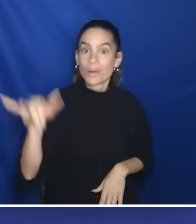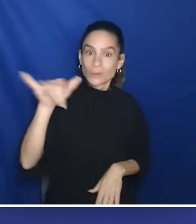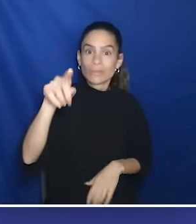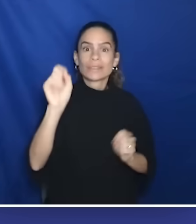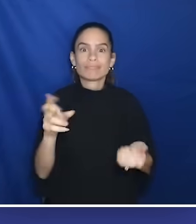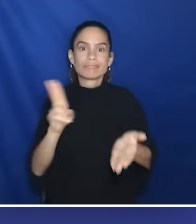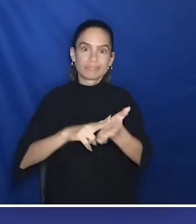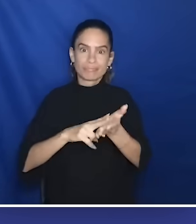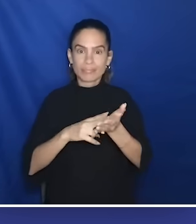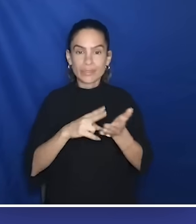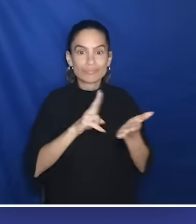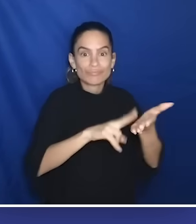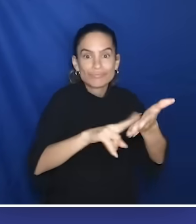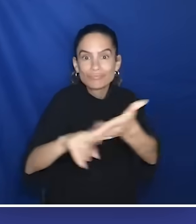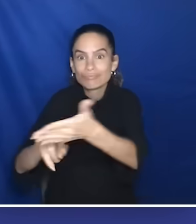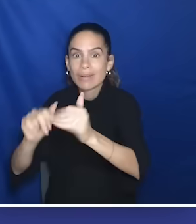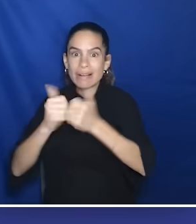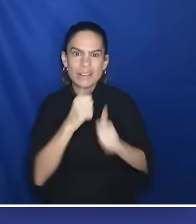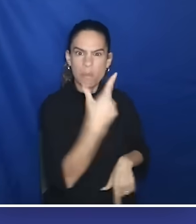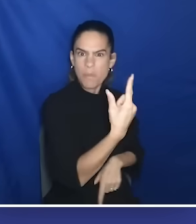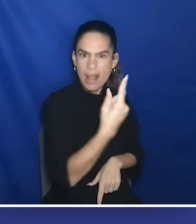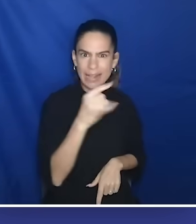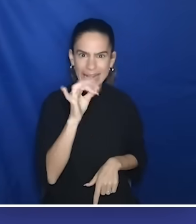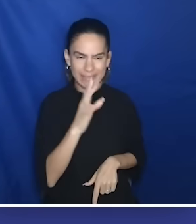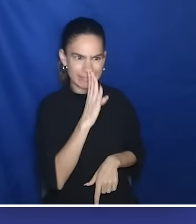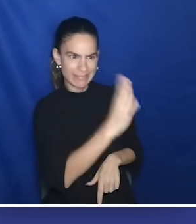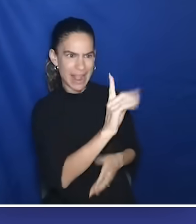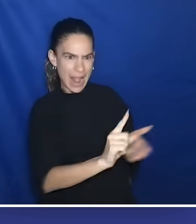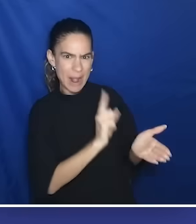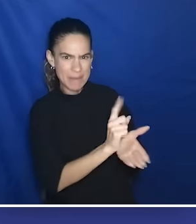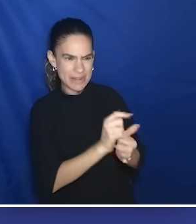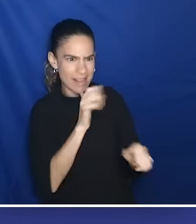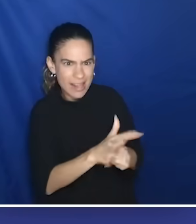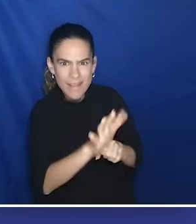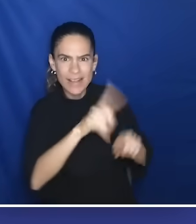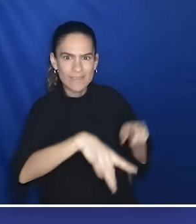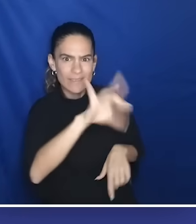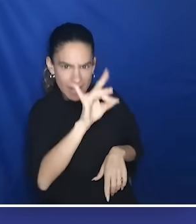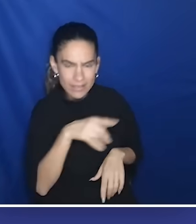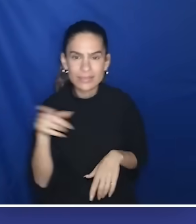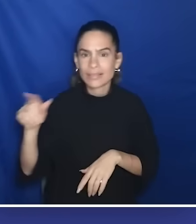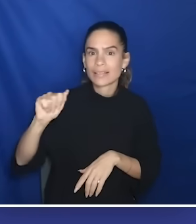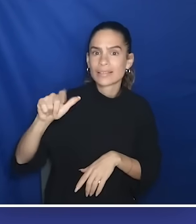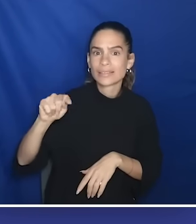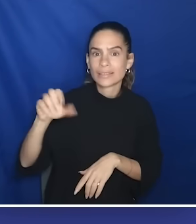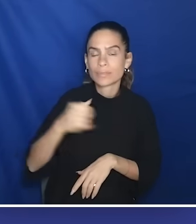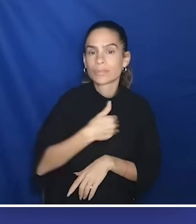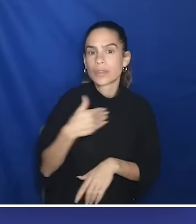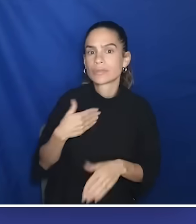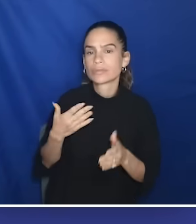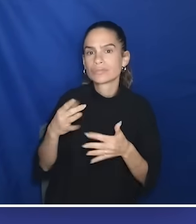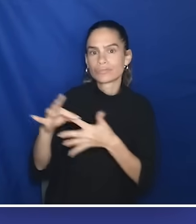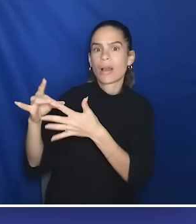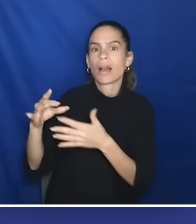enroll in more than one agency if staffing your direct care hours becomes a challenge. ALTCS member-directed options